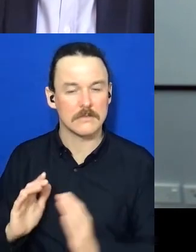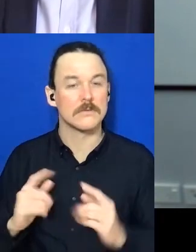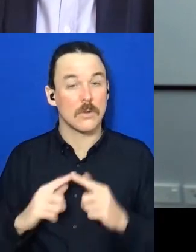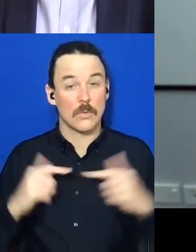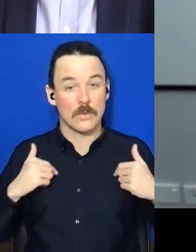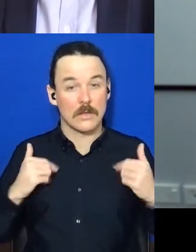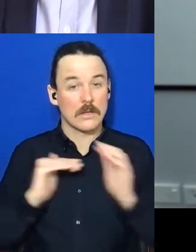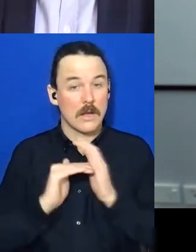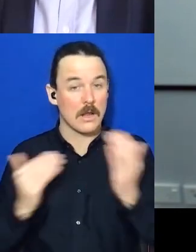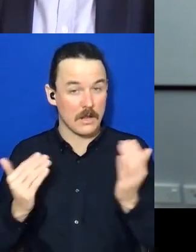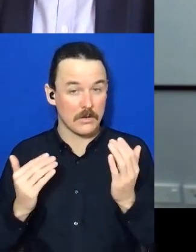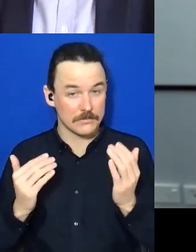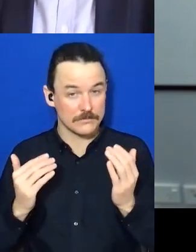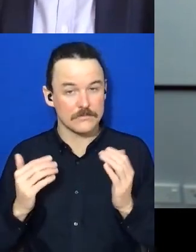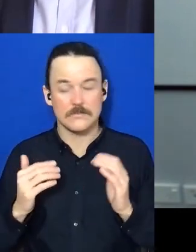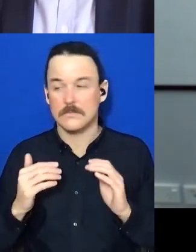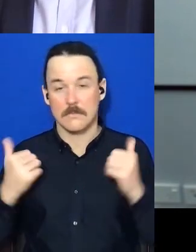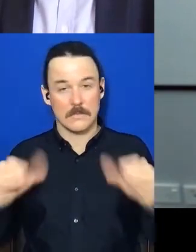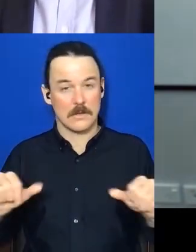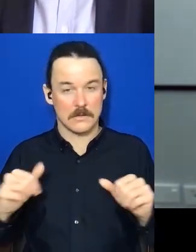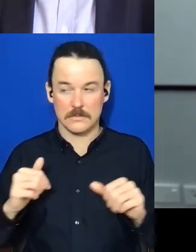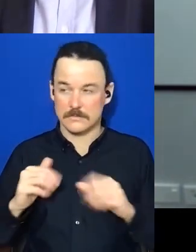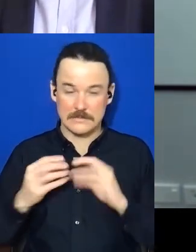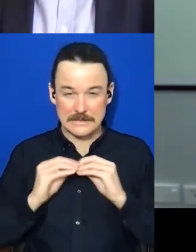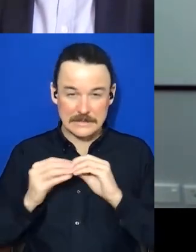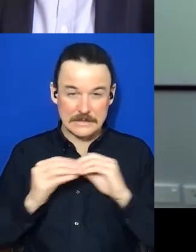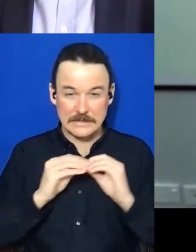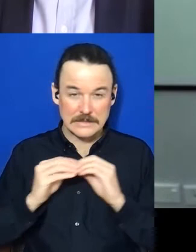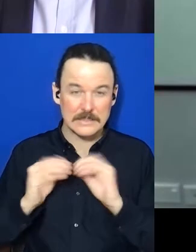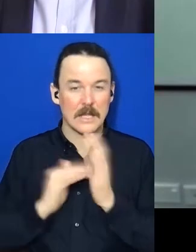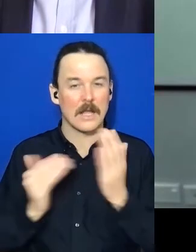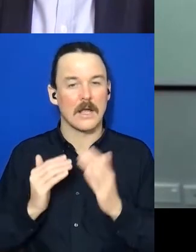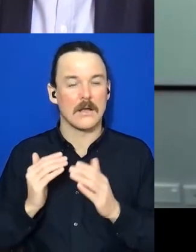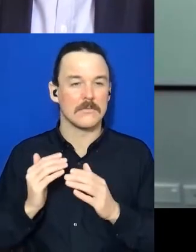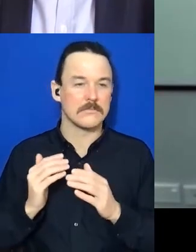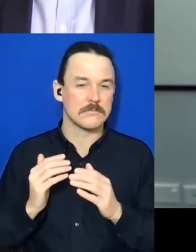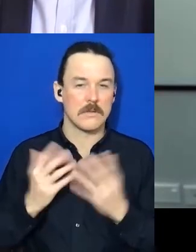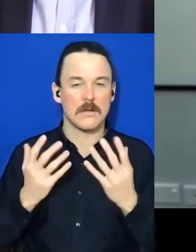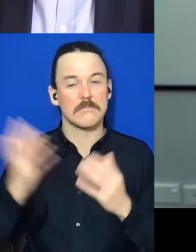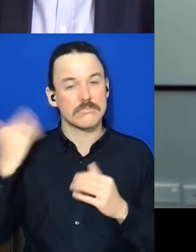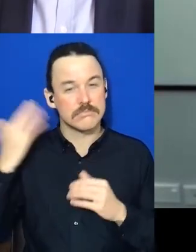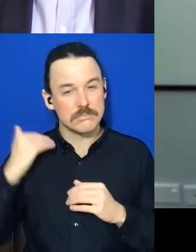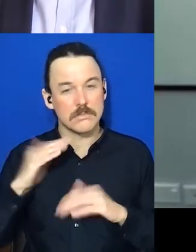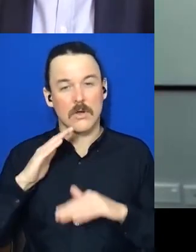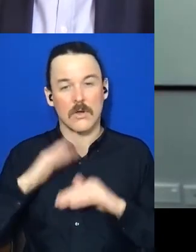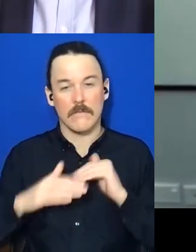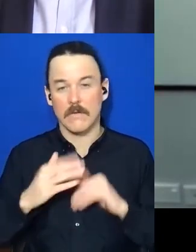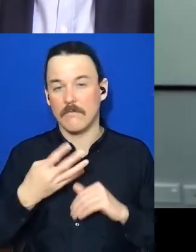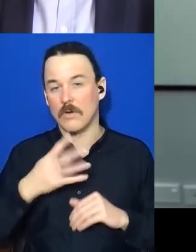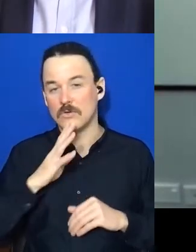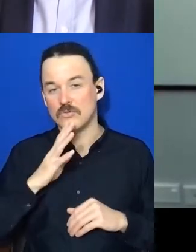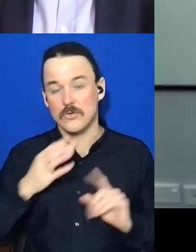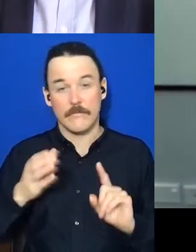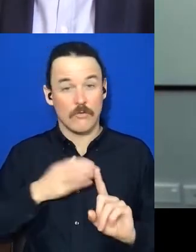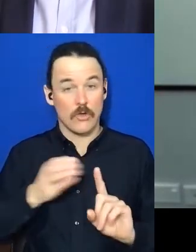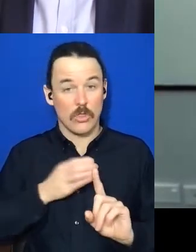working with police referrals of something like 400 referrals a year